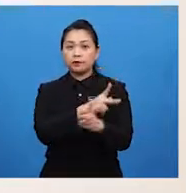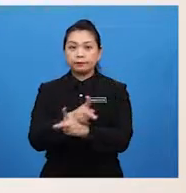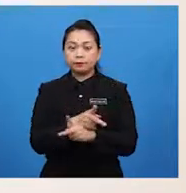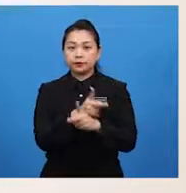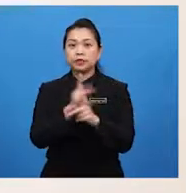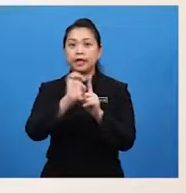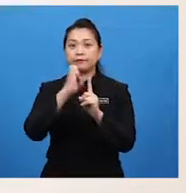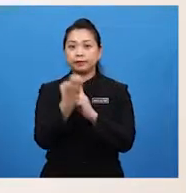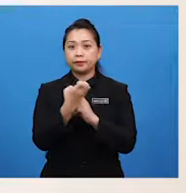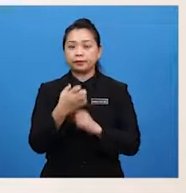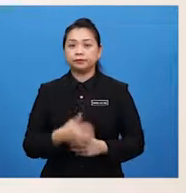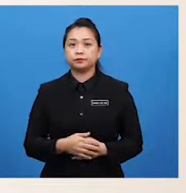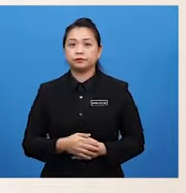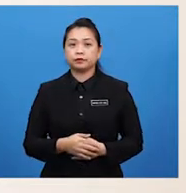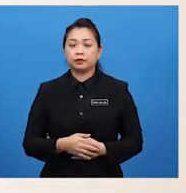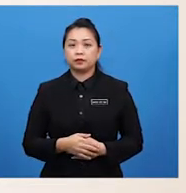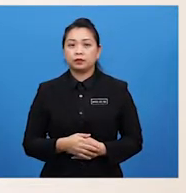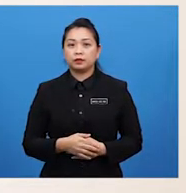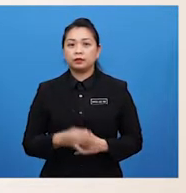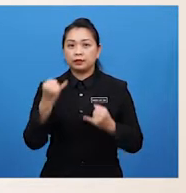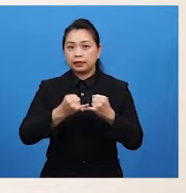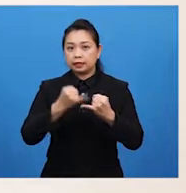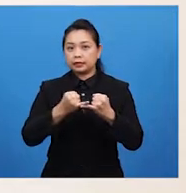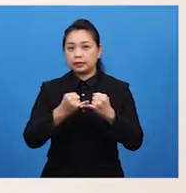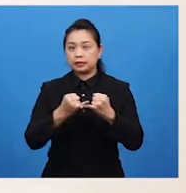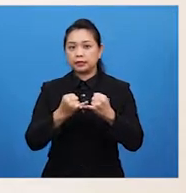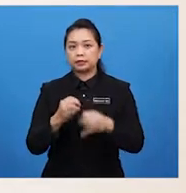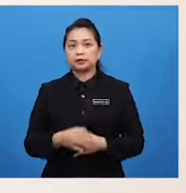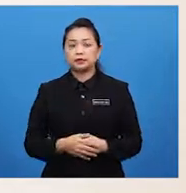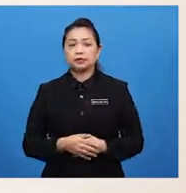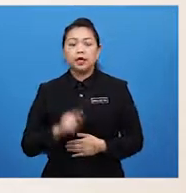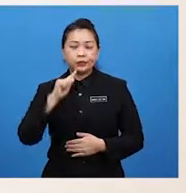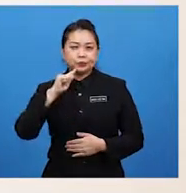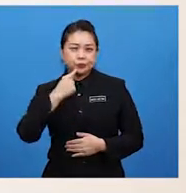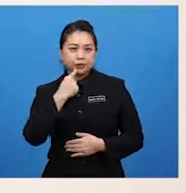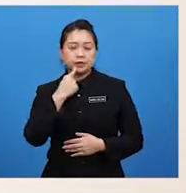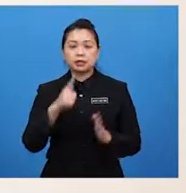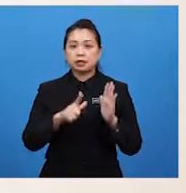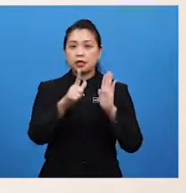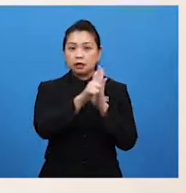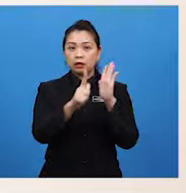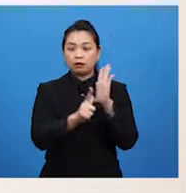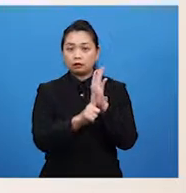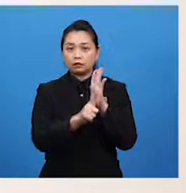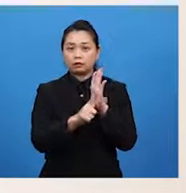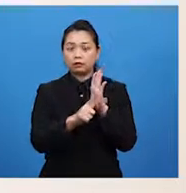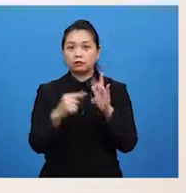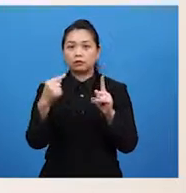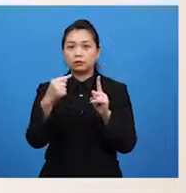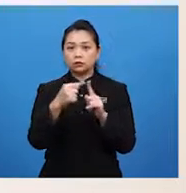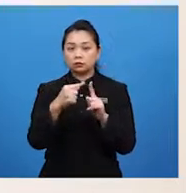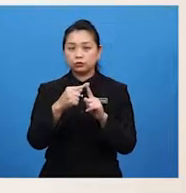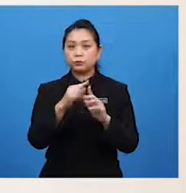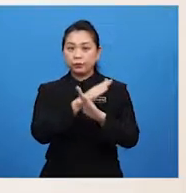environment. Lastly, implementing and enforcing stricter laws will deter people